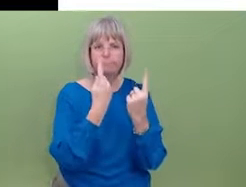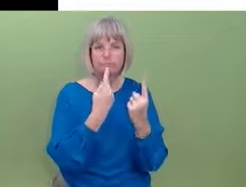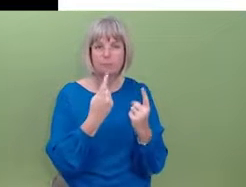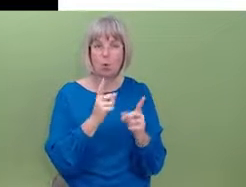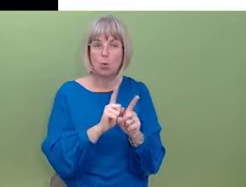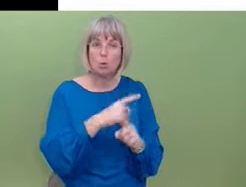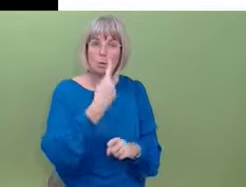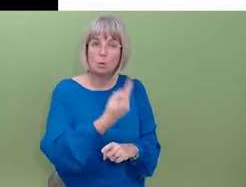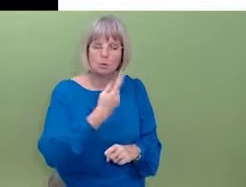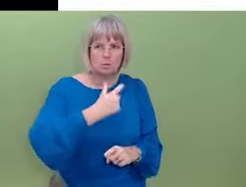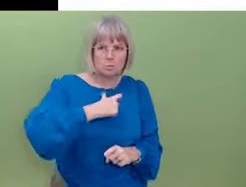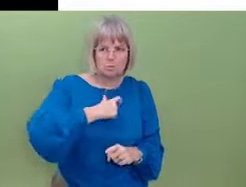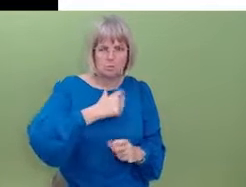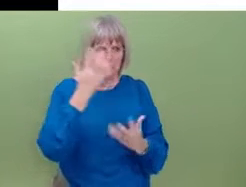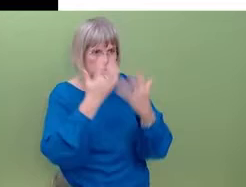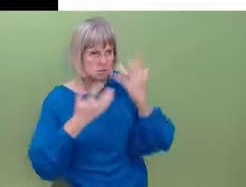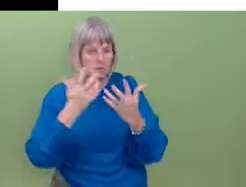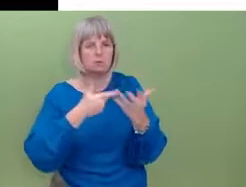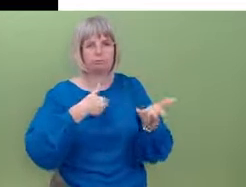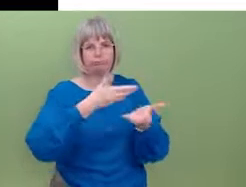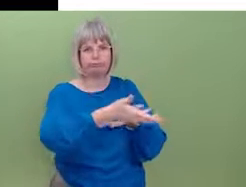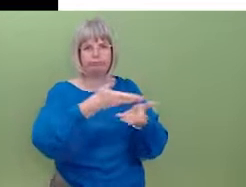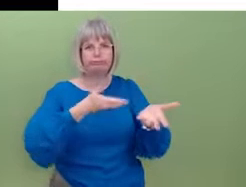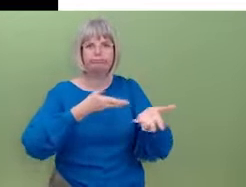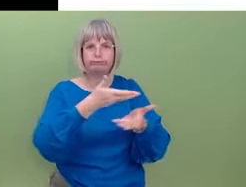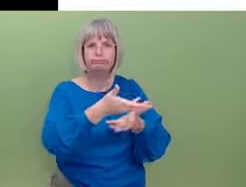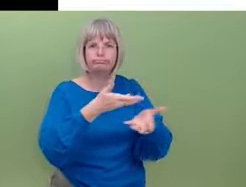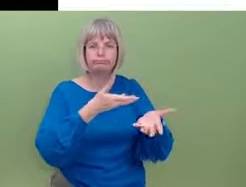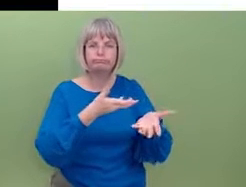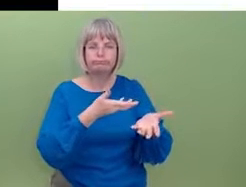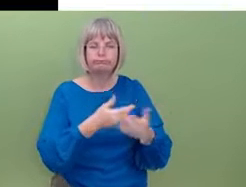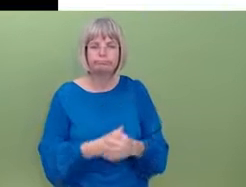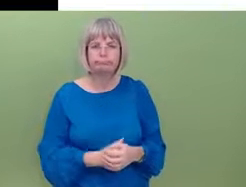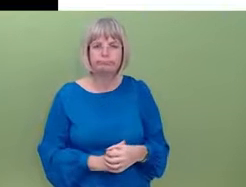any anxieties that they may have when using these platforms.